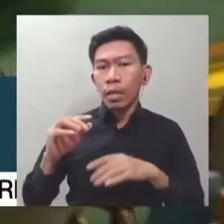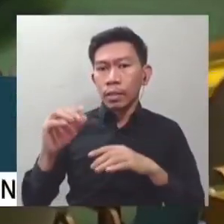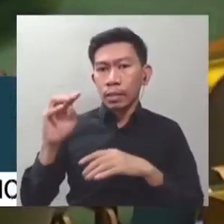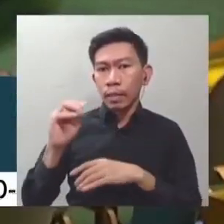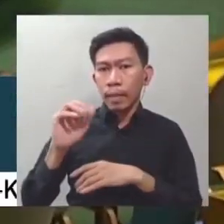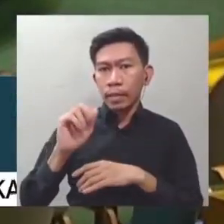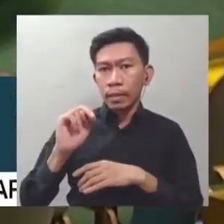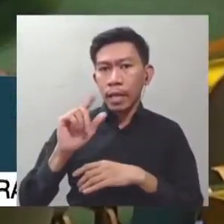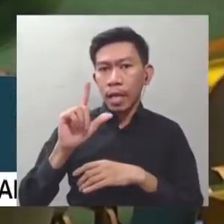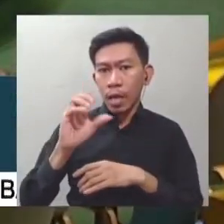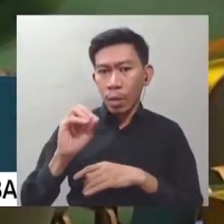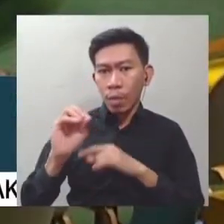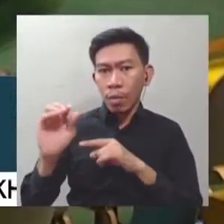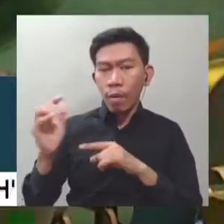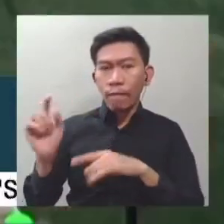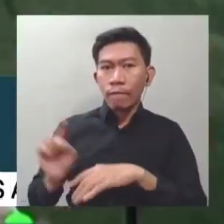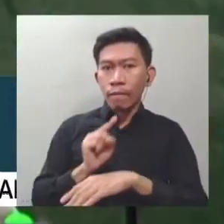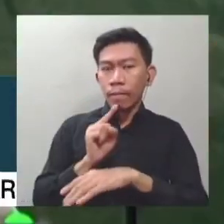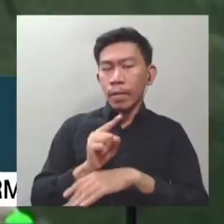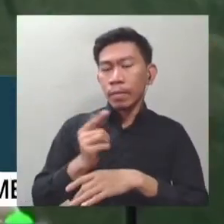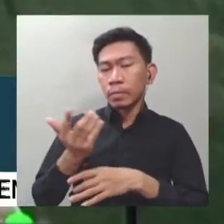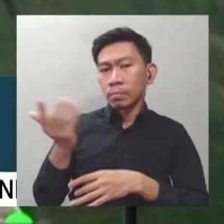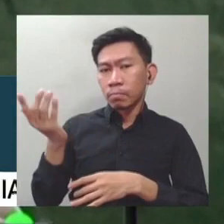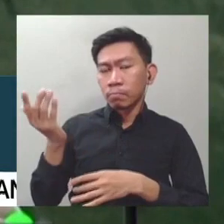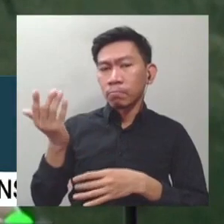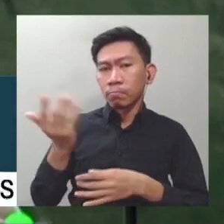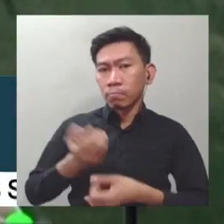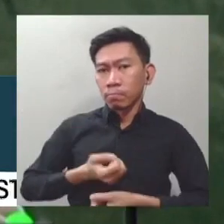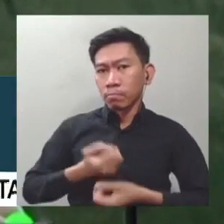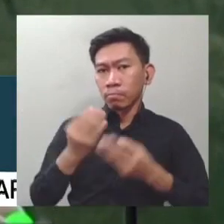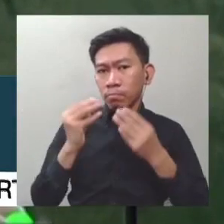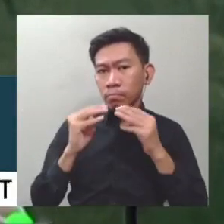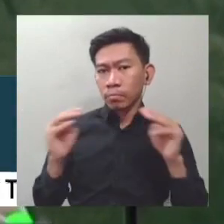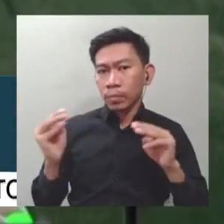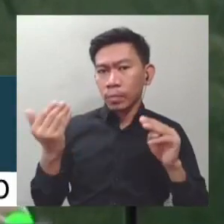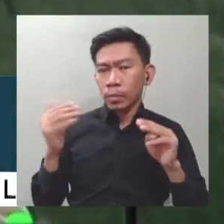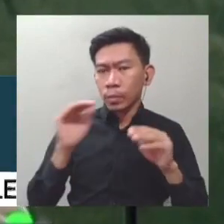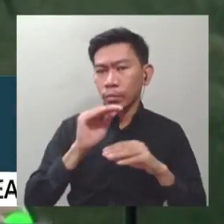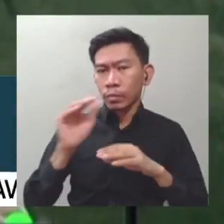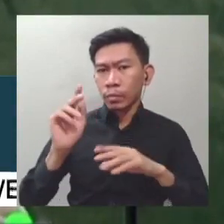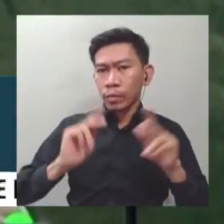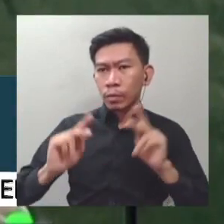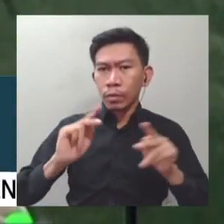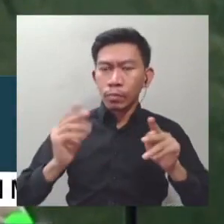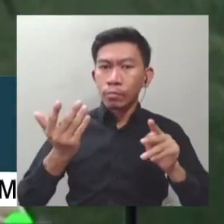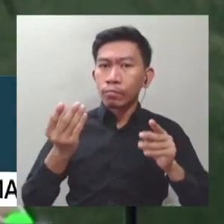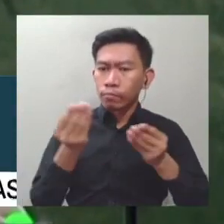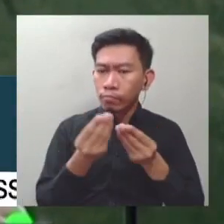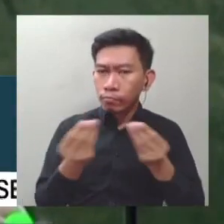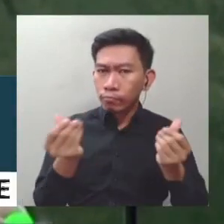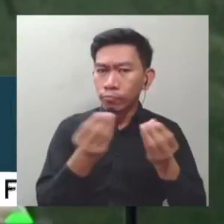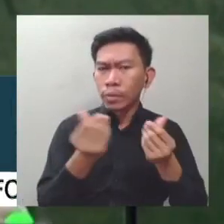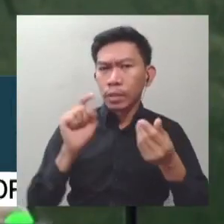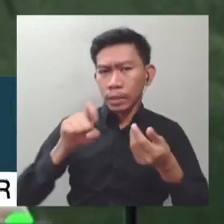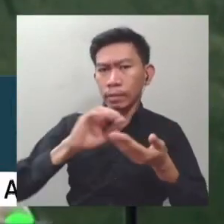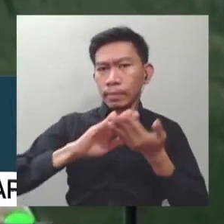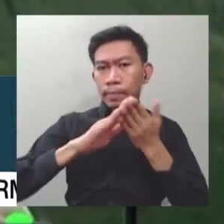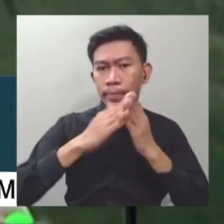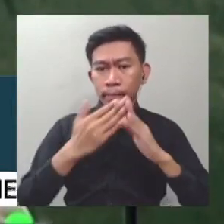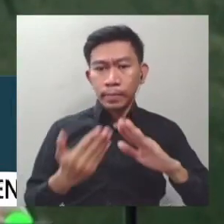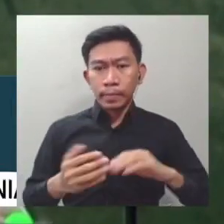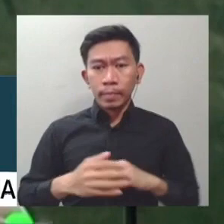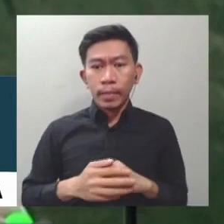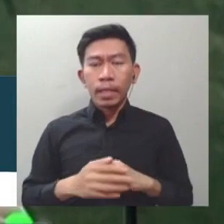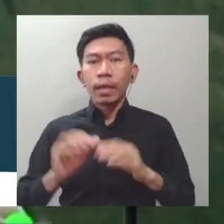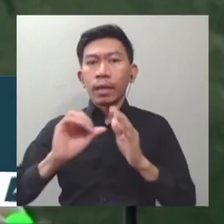delivered his speech over the weekend where he urged countries to settle disputes through peaceful means. He also reiterated the foreign policy